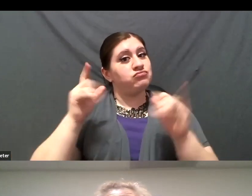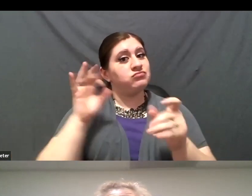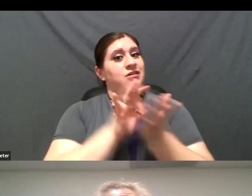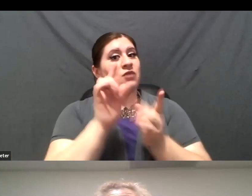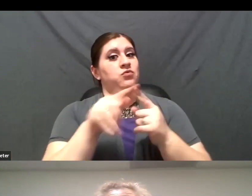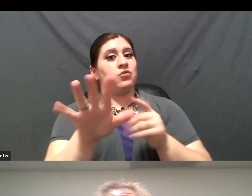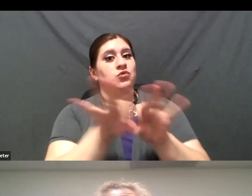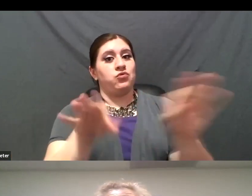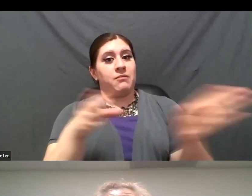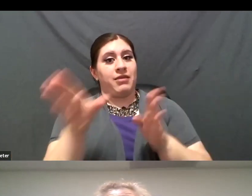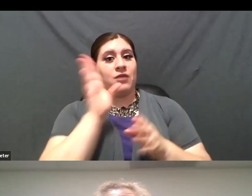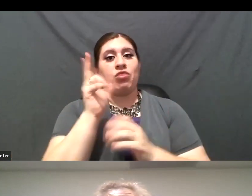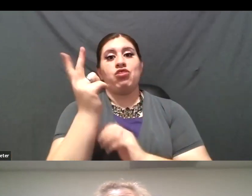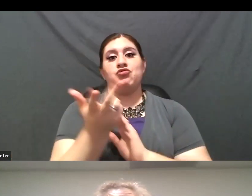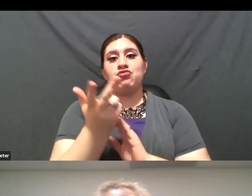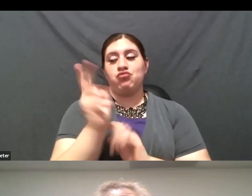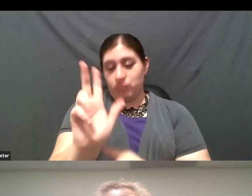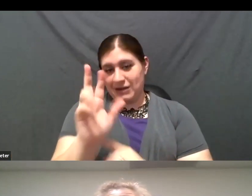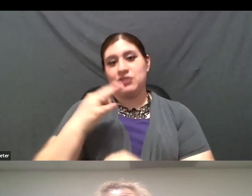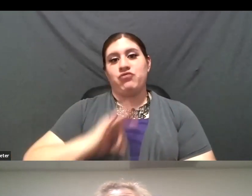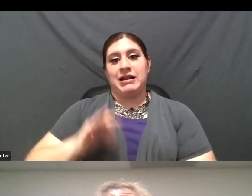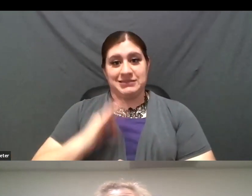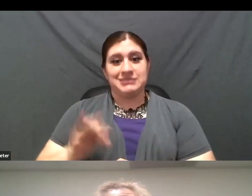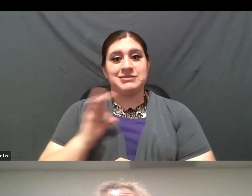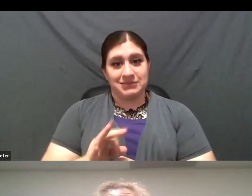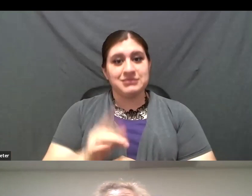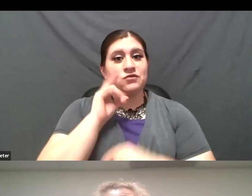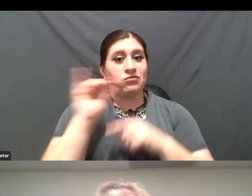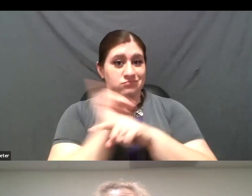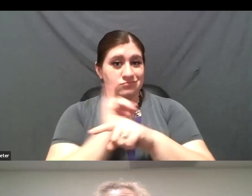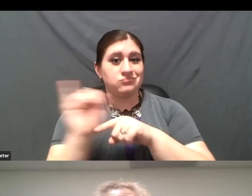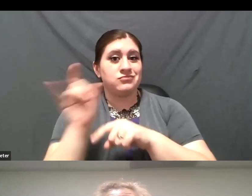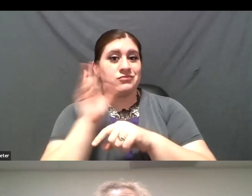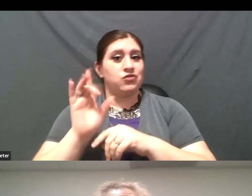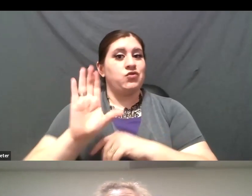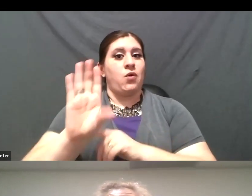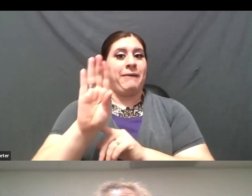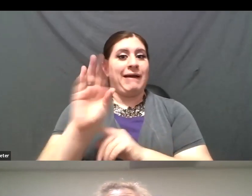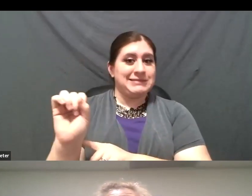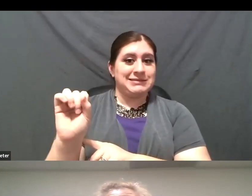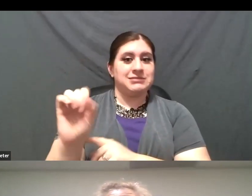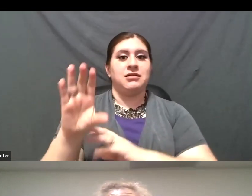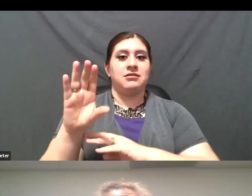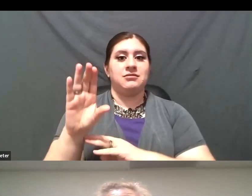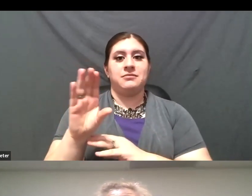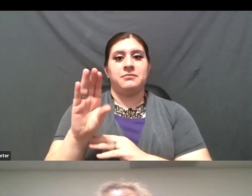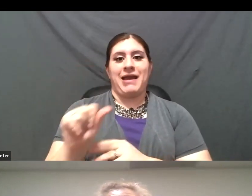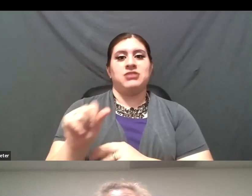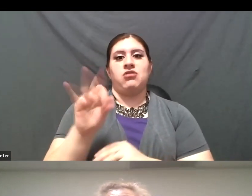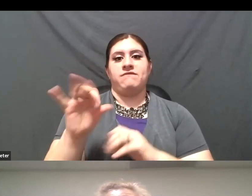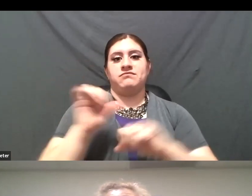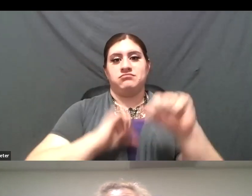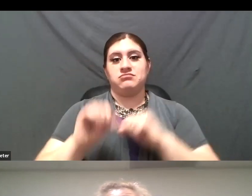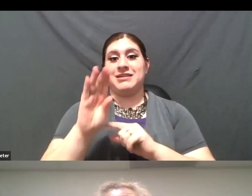program. You get 3 credits of internship toward your BS in biology. And internships